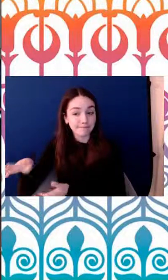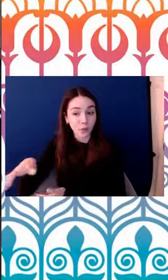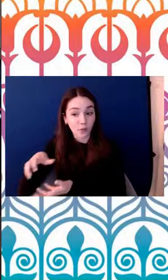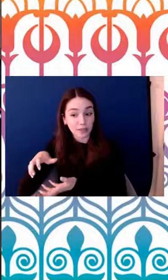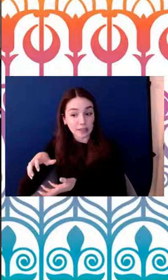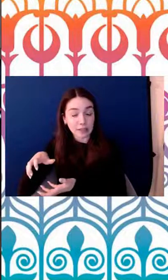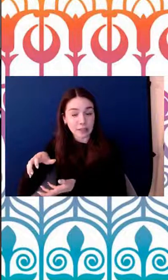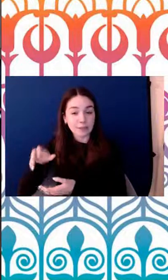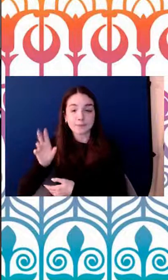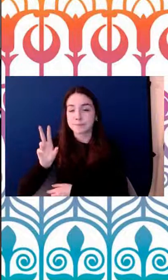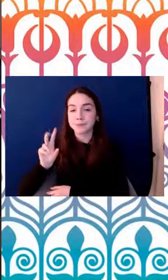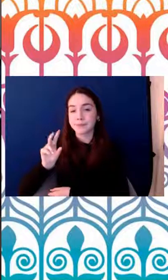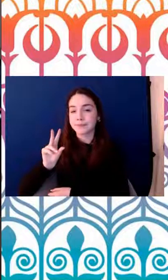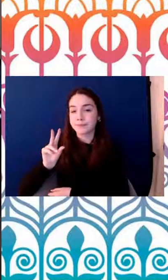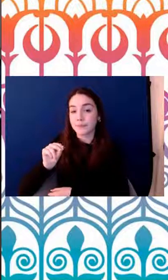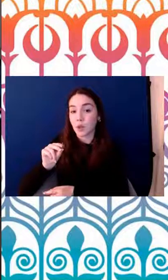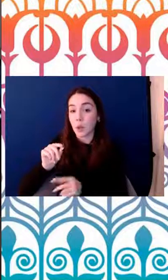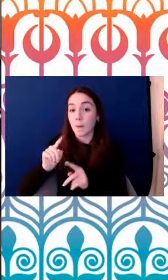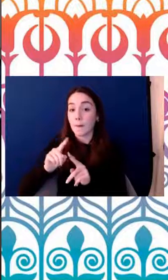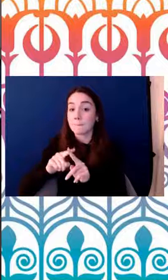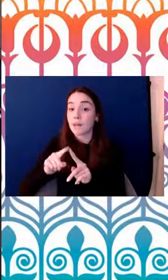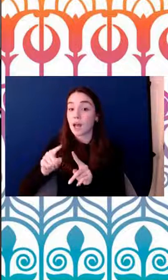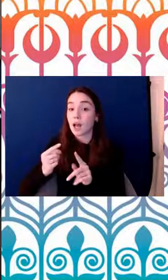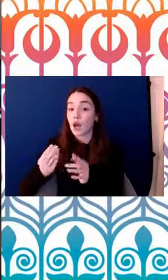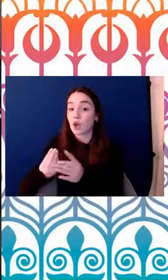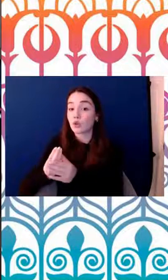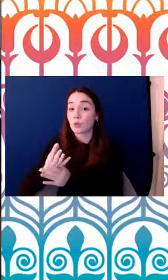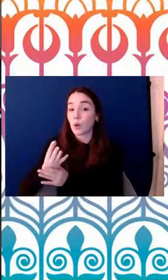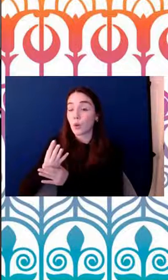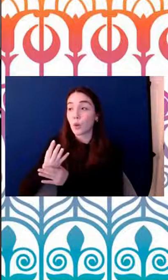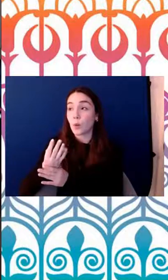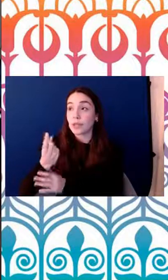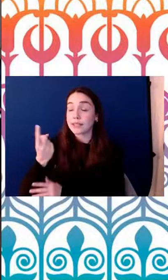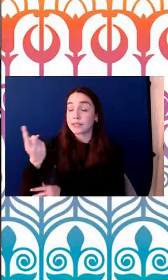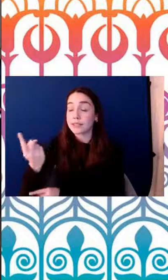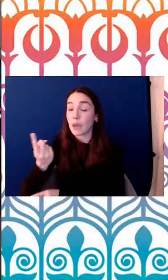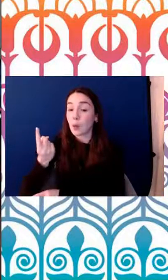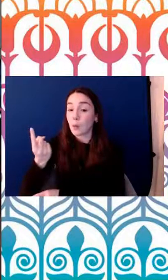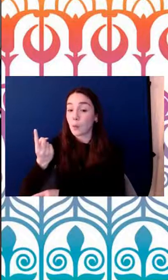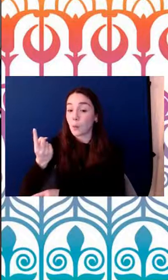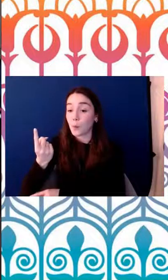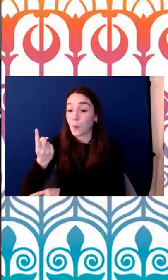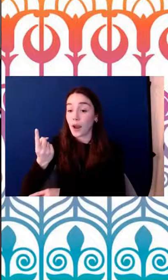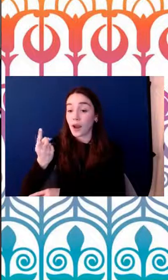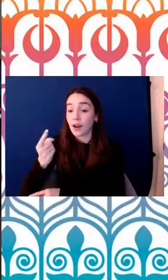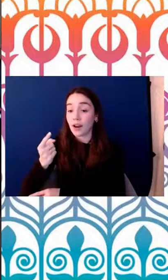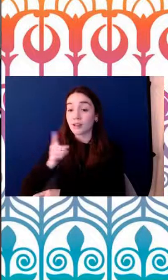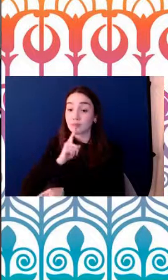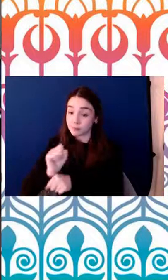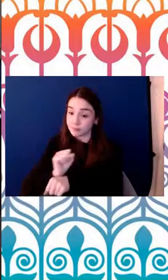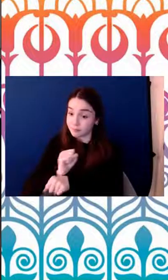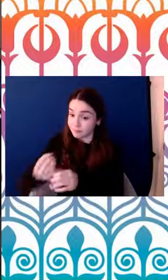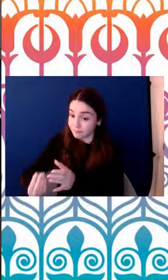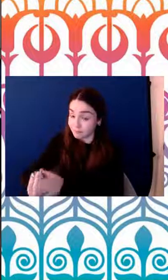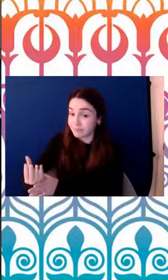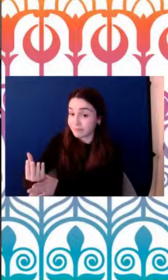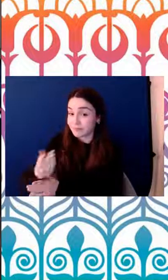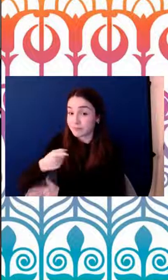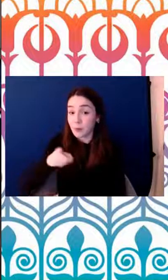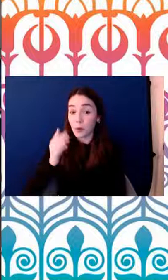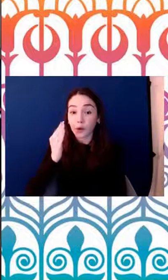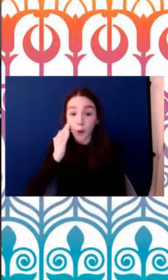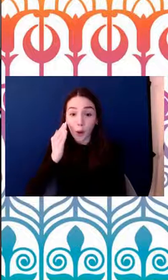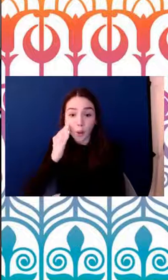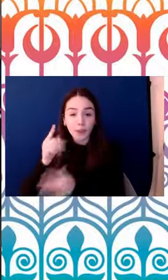No, but they grow on something that comes out of the ground. You